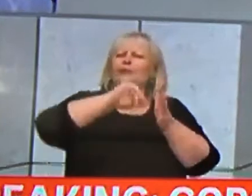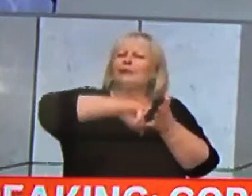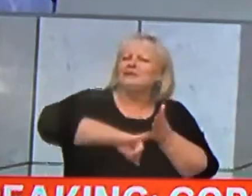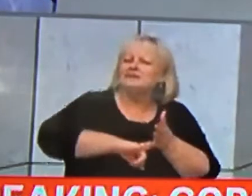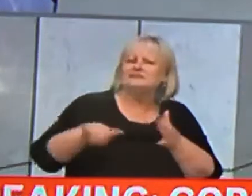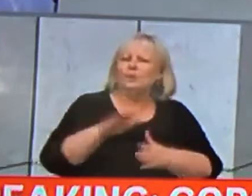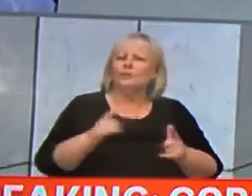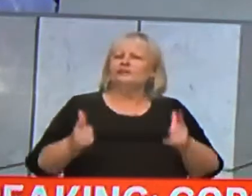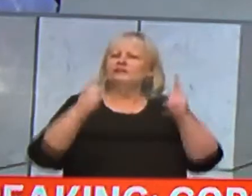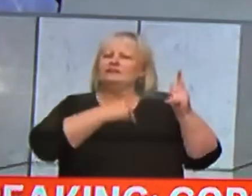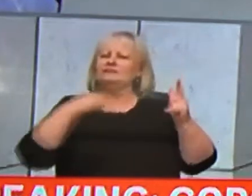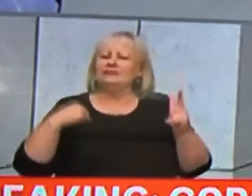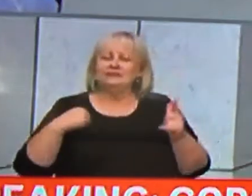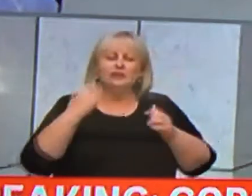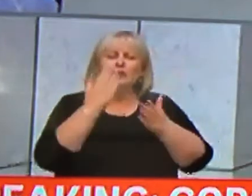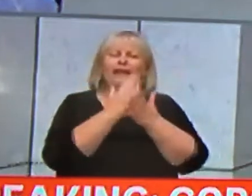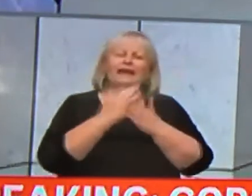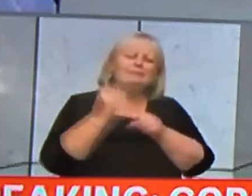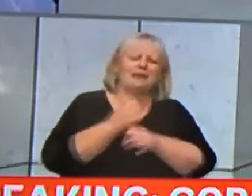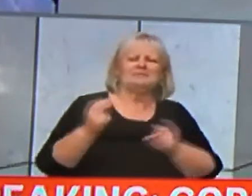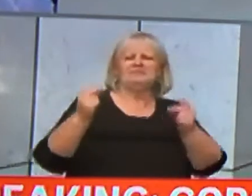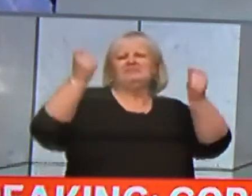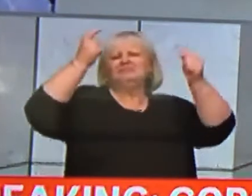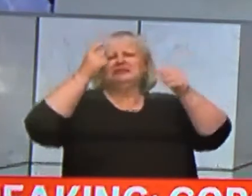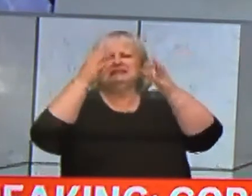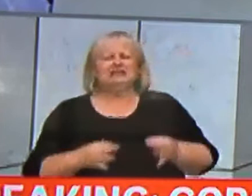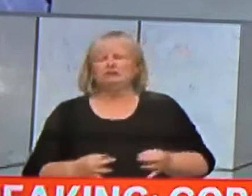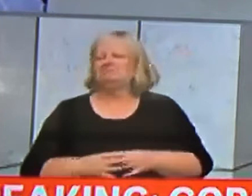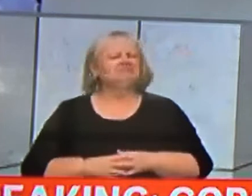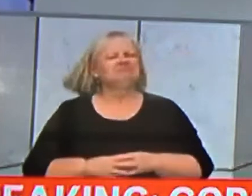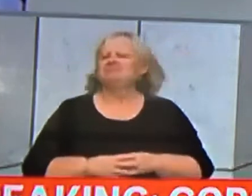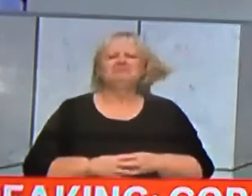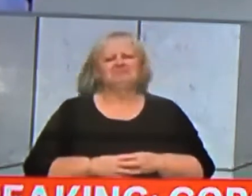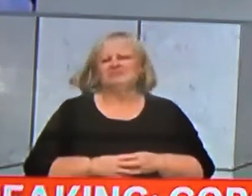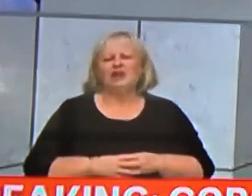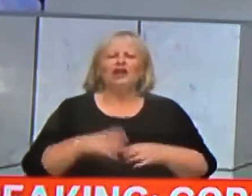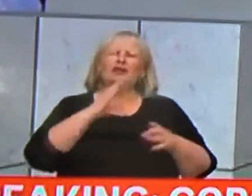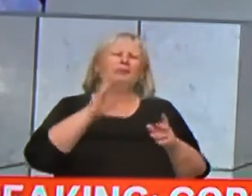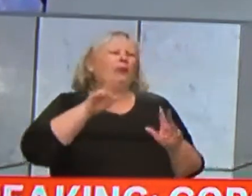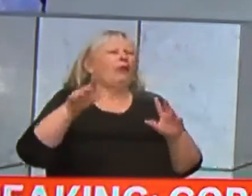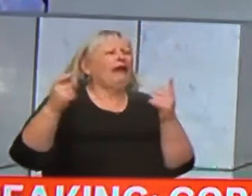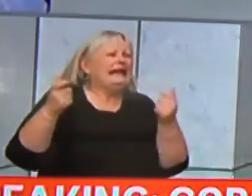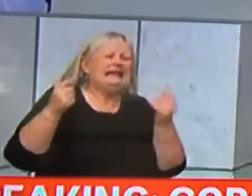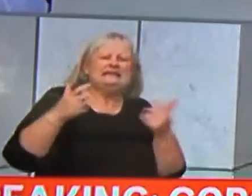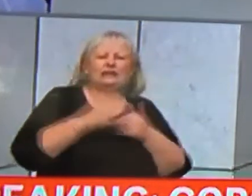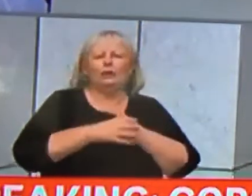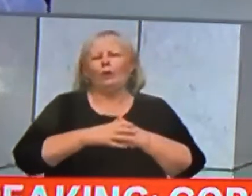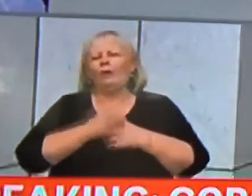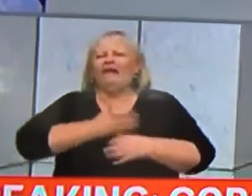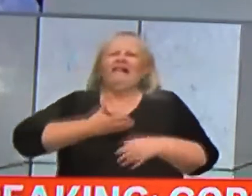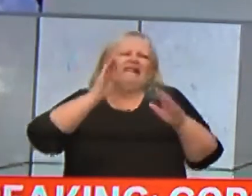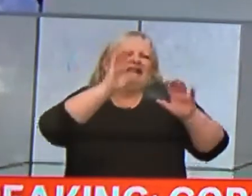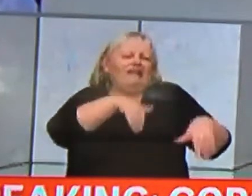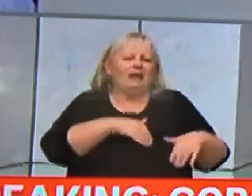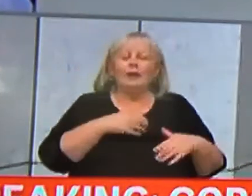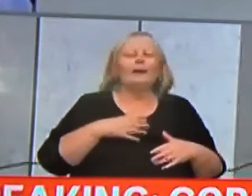take these decisions lightly. We will not take them for a matter of convenience, because every decision